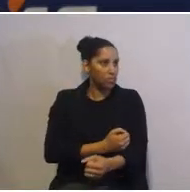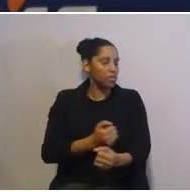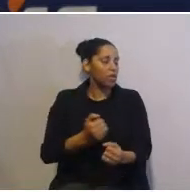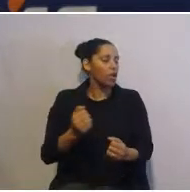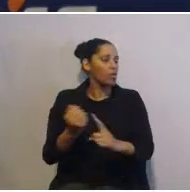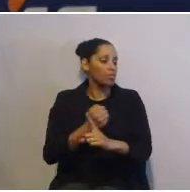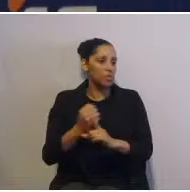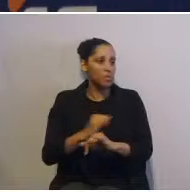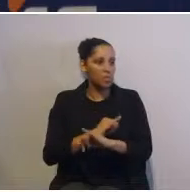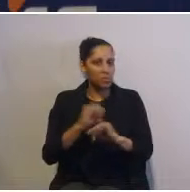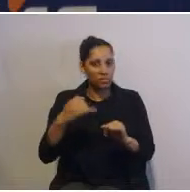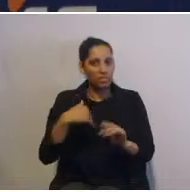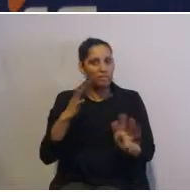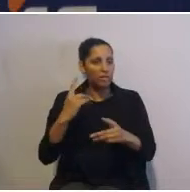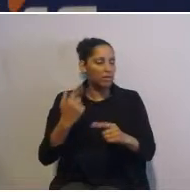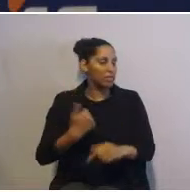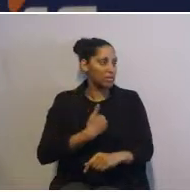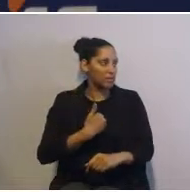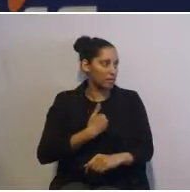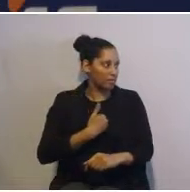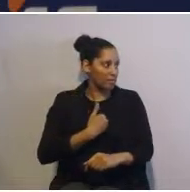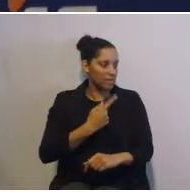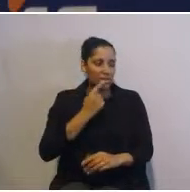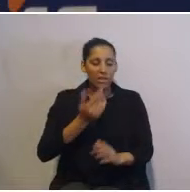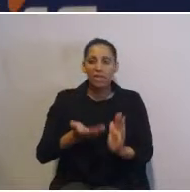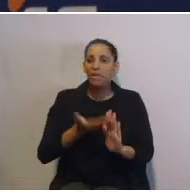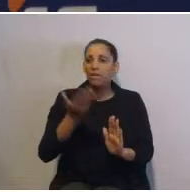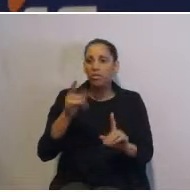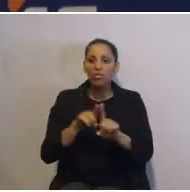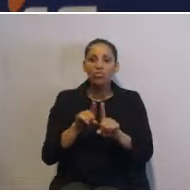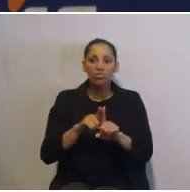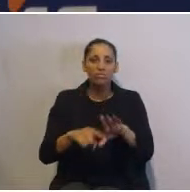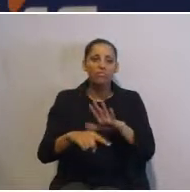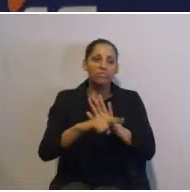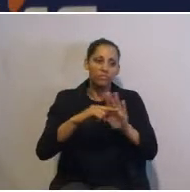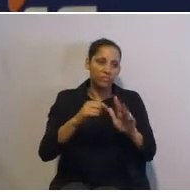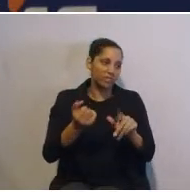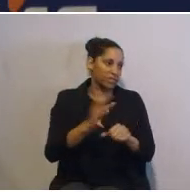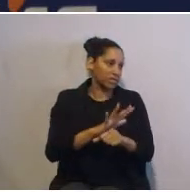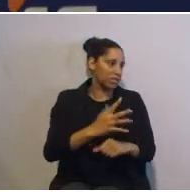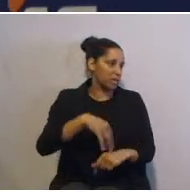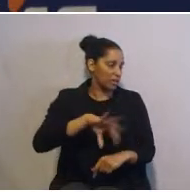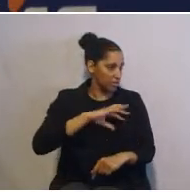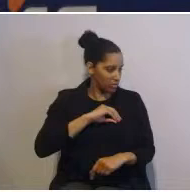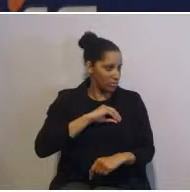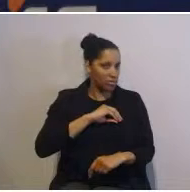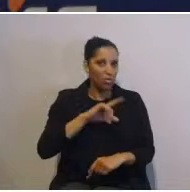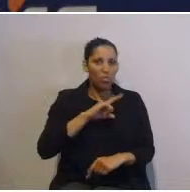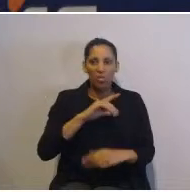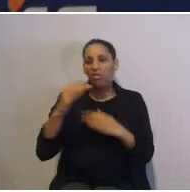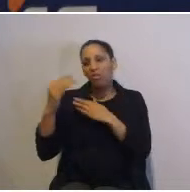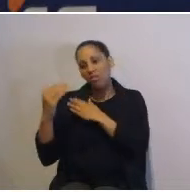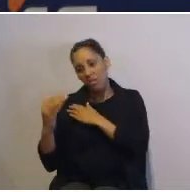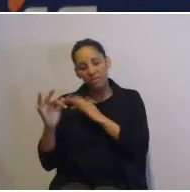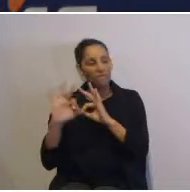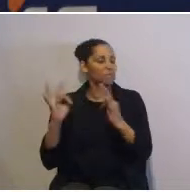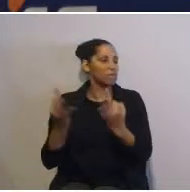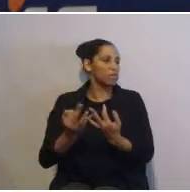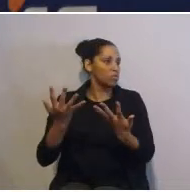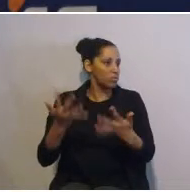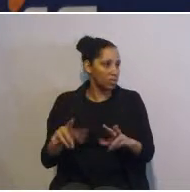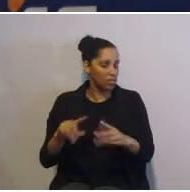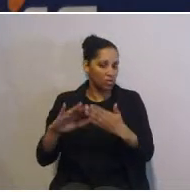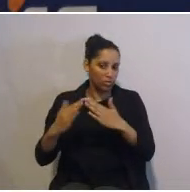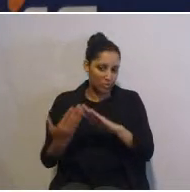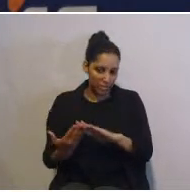morning. The tariff increase is so high, and it will negatively affect all of us. It's already a burden on the families, the